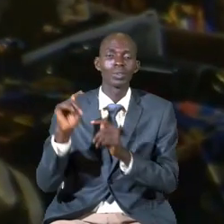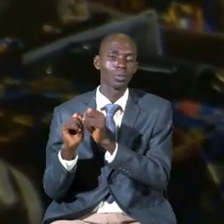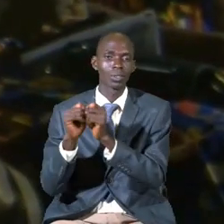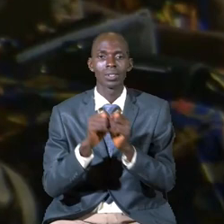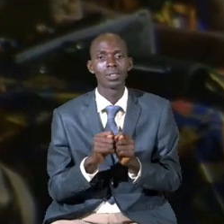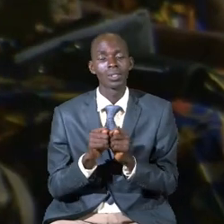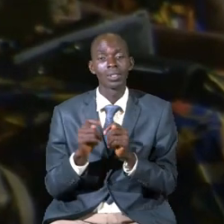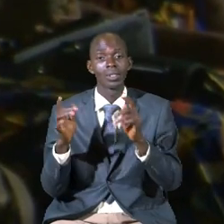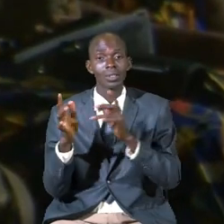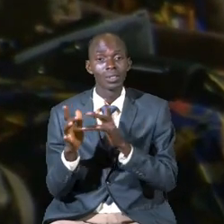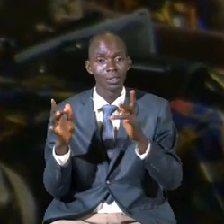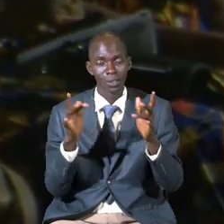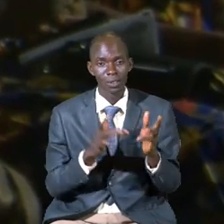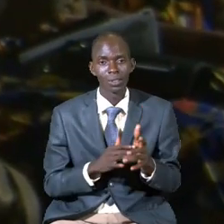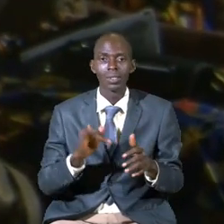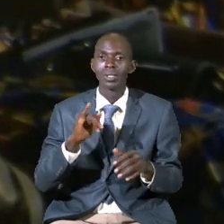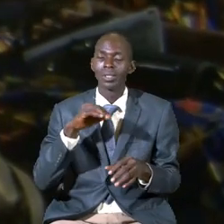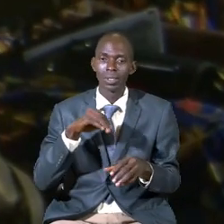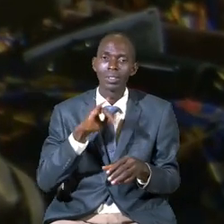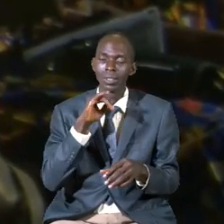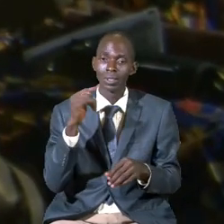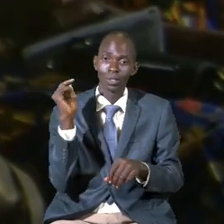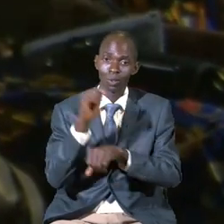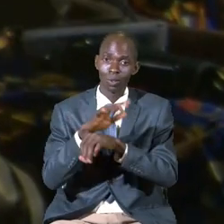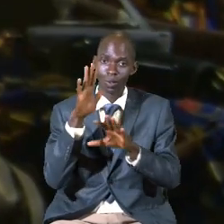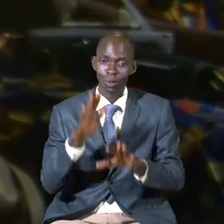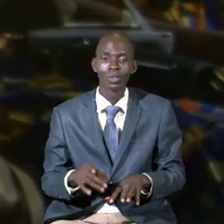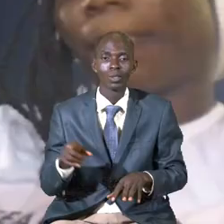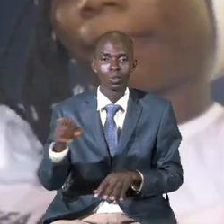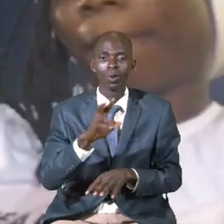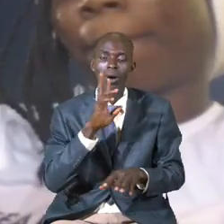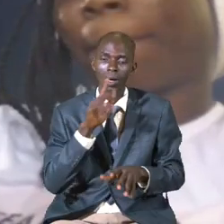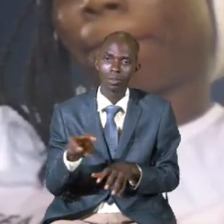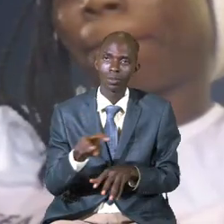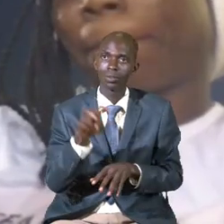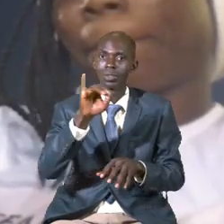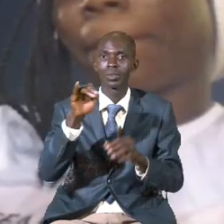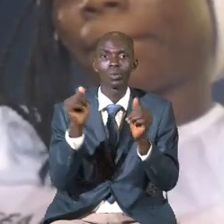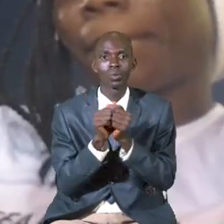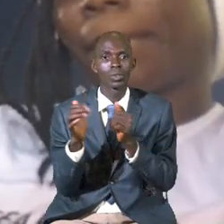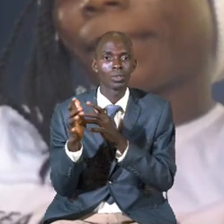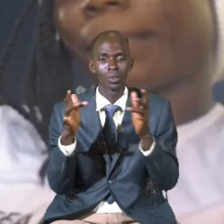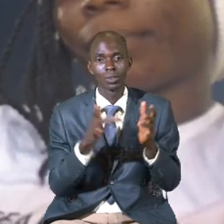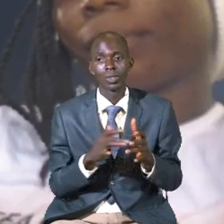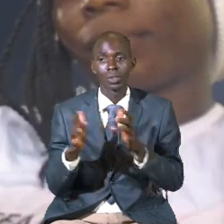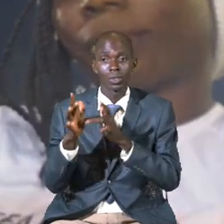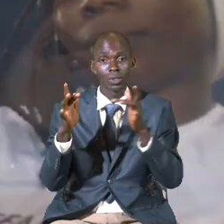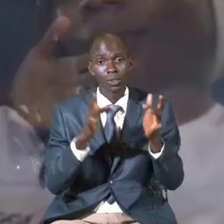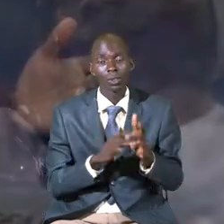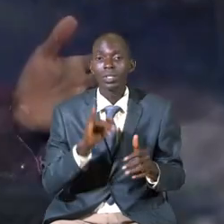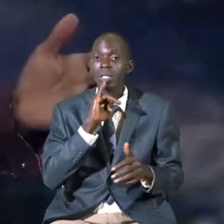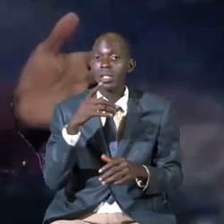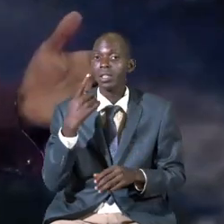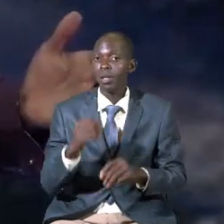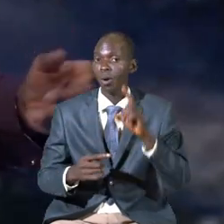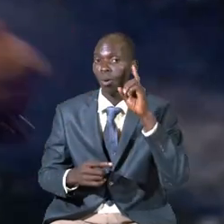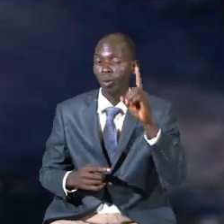jesus is the conqueror you're traveling together with him jesus is the one the